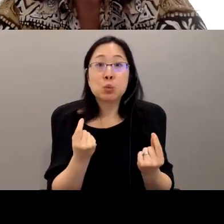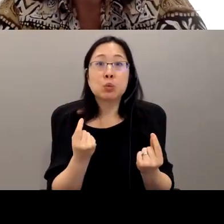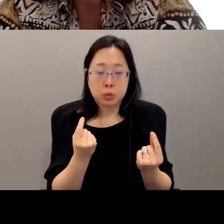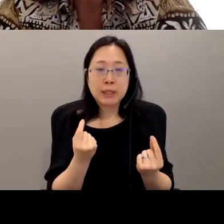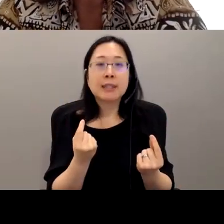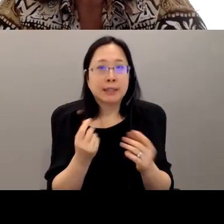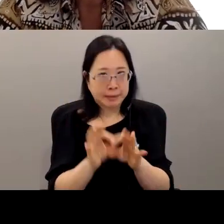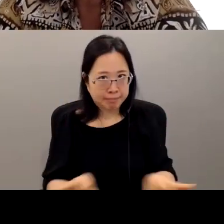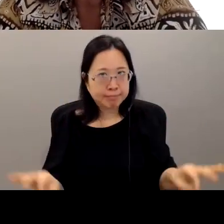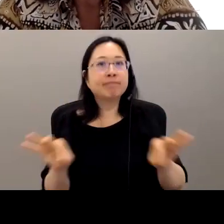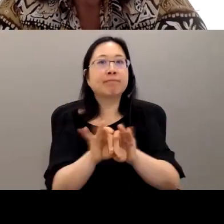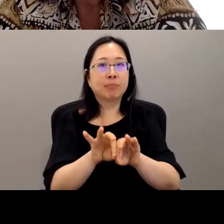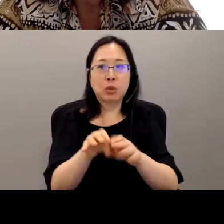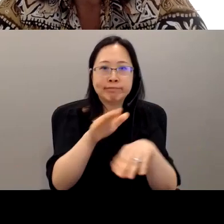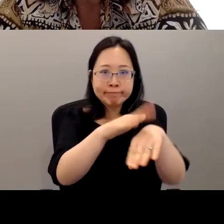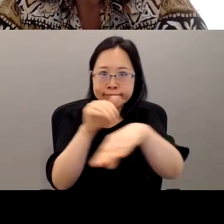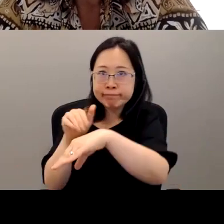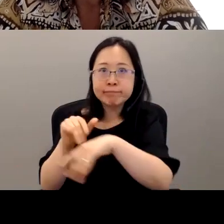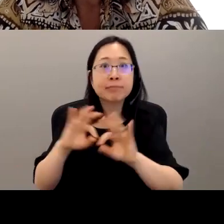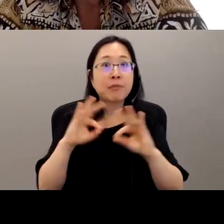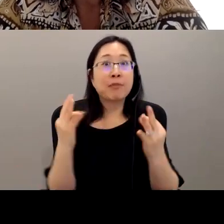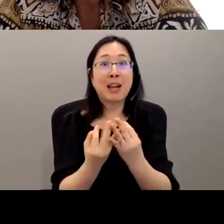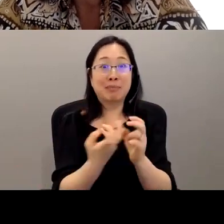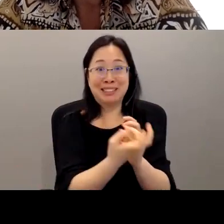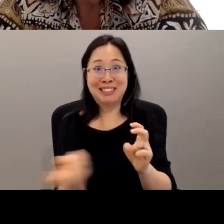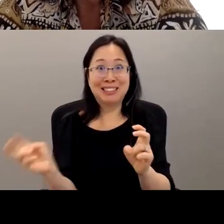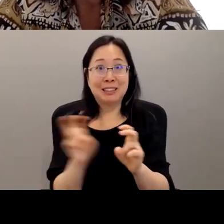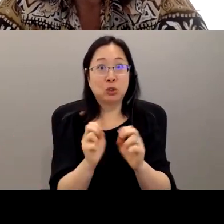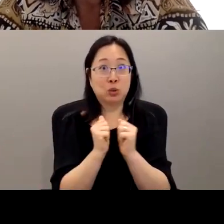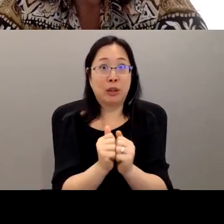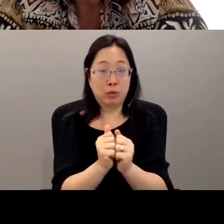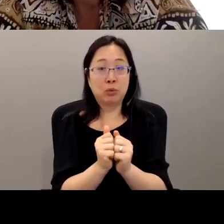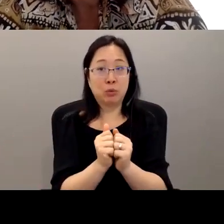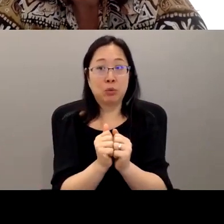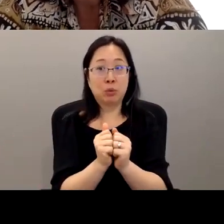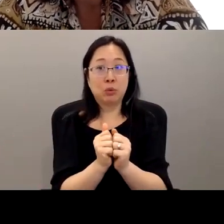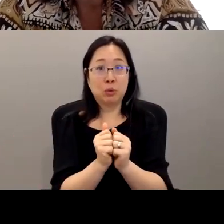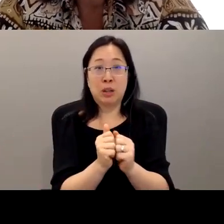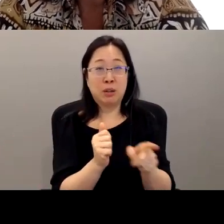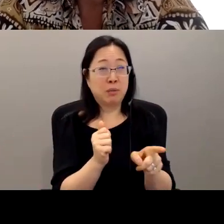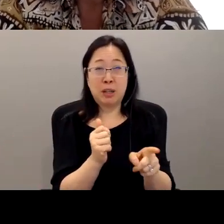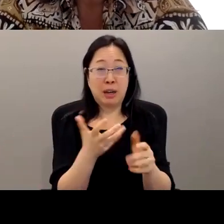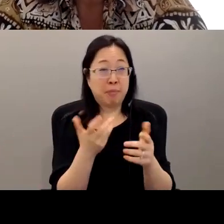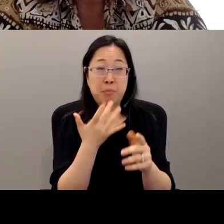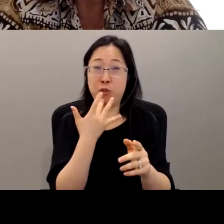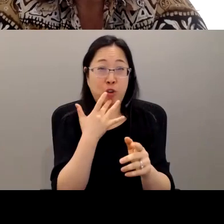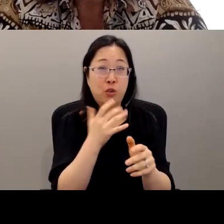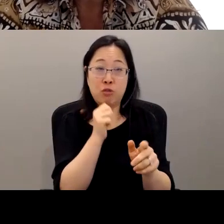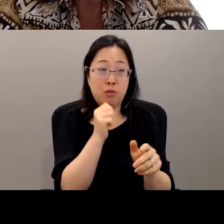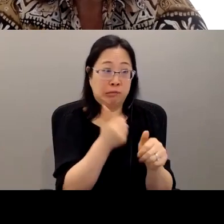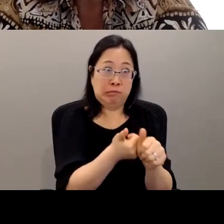family together rather than the conflict growing and having a